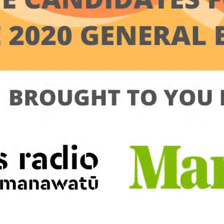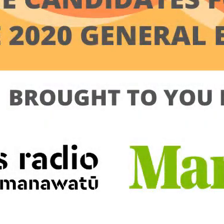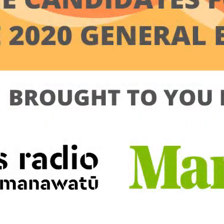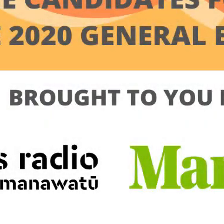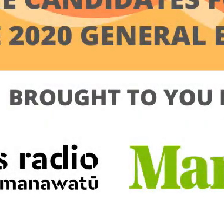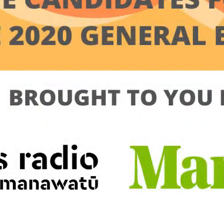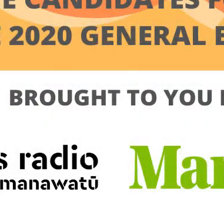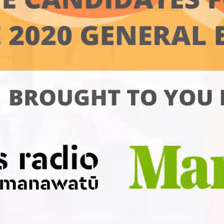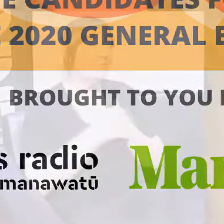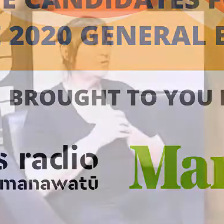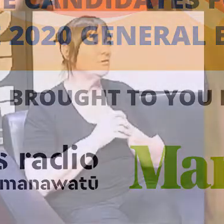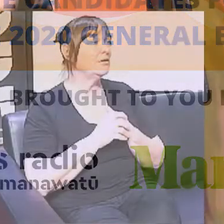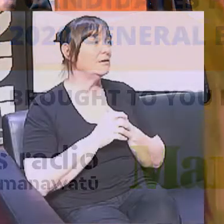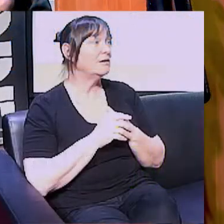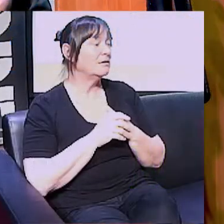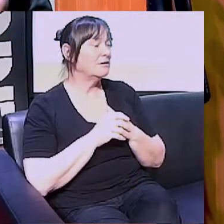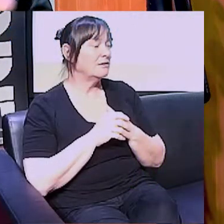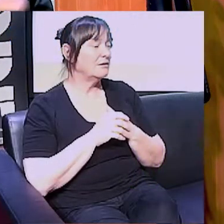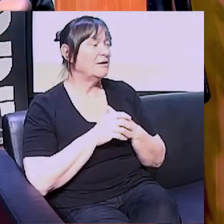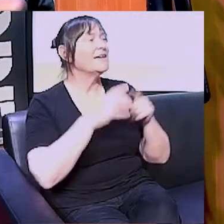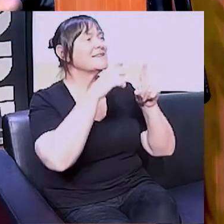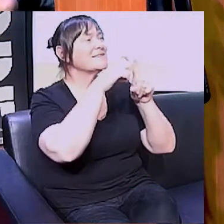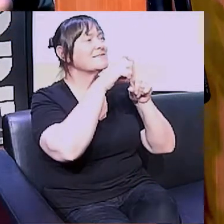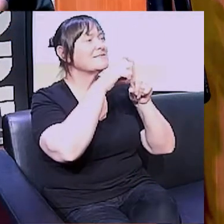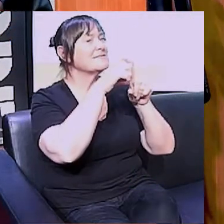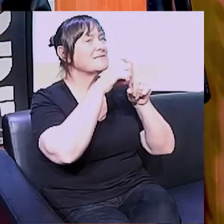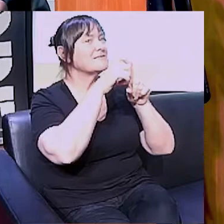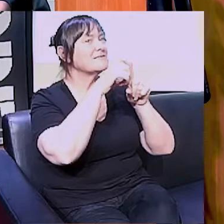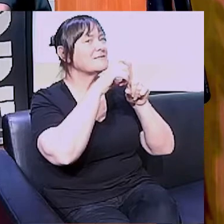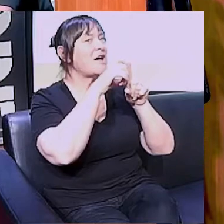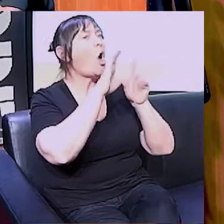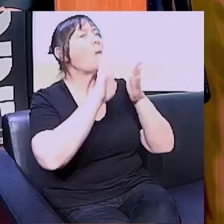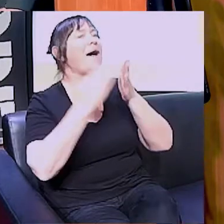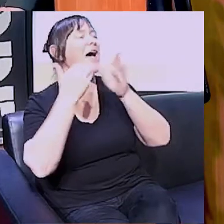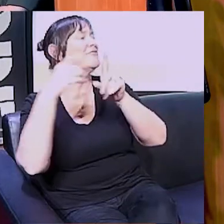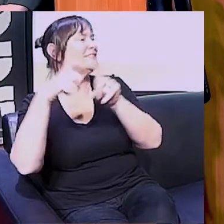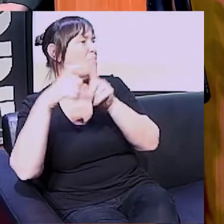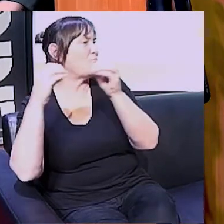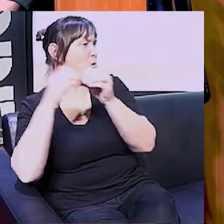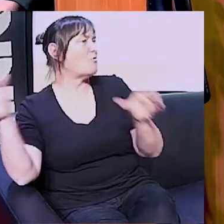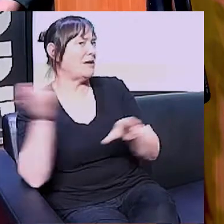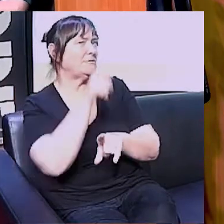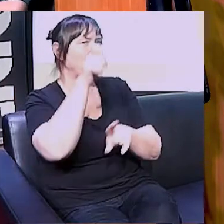Ladies and gentlemen, please welcome on behalf of Darragh Ball, Antony Woollams.